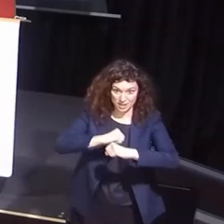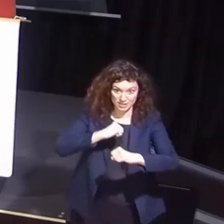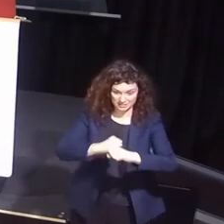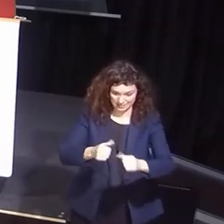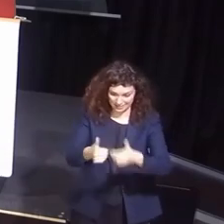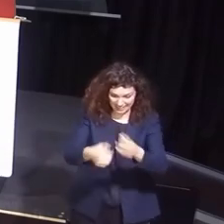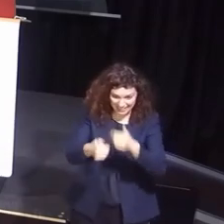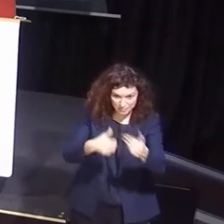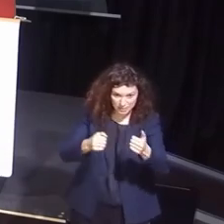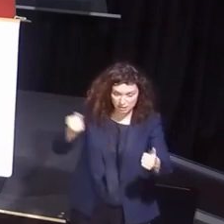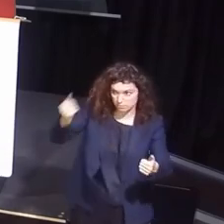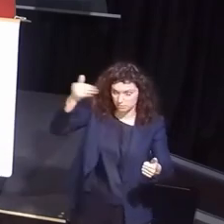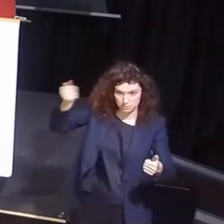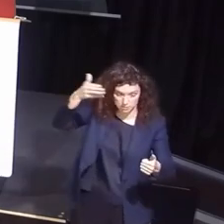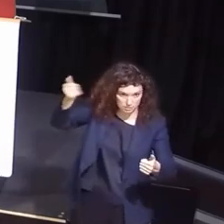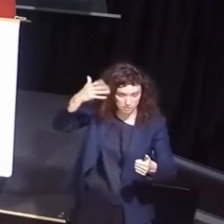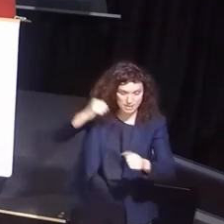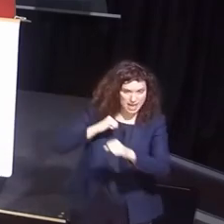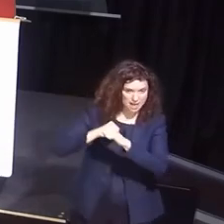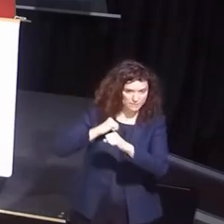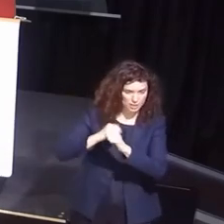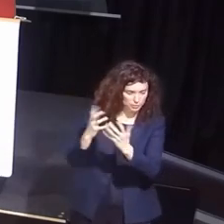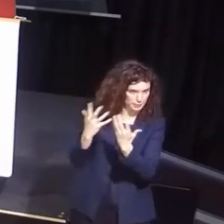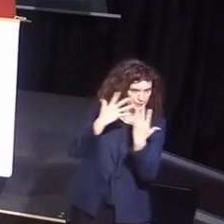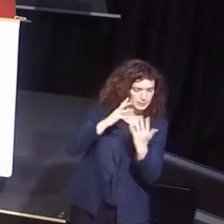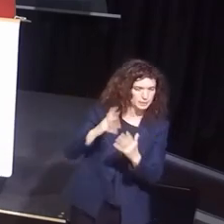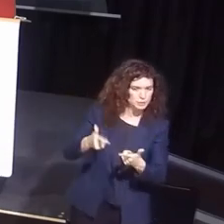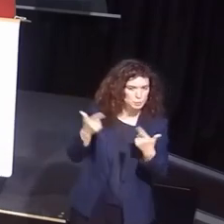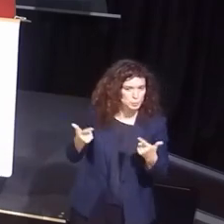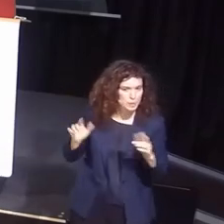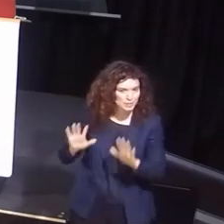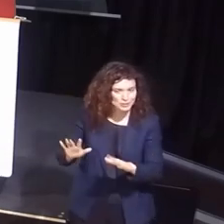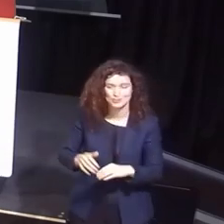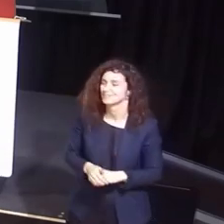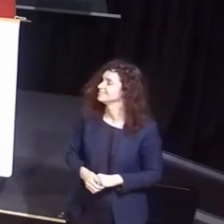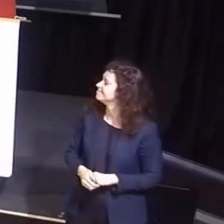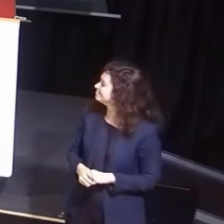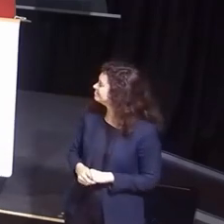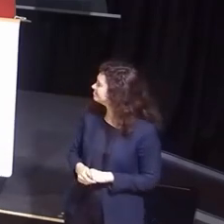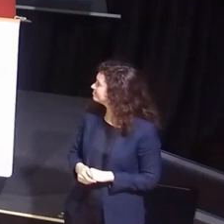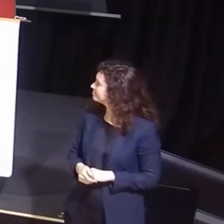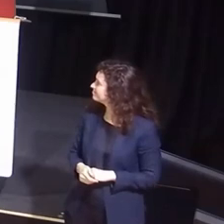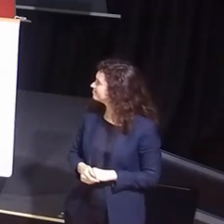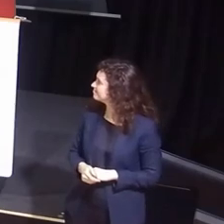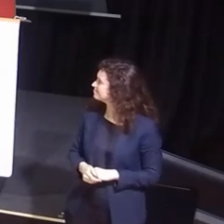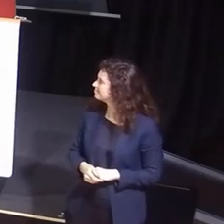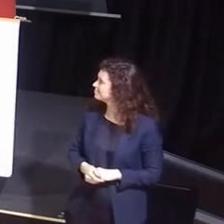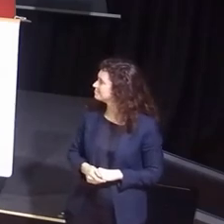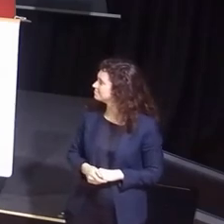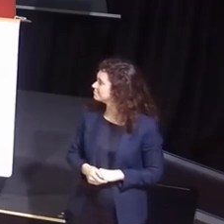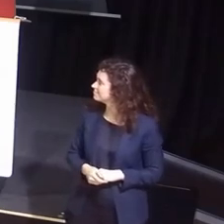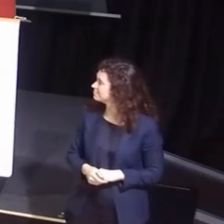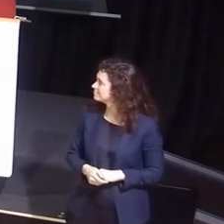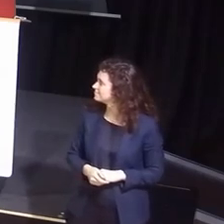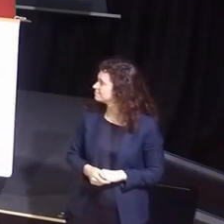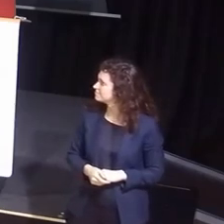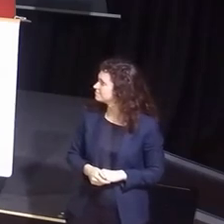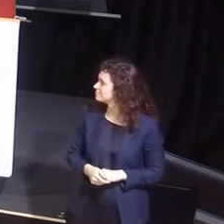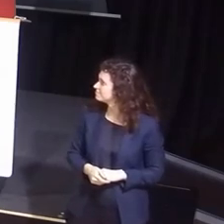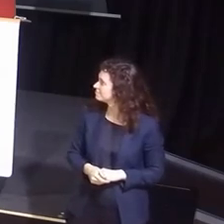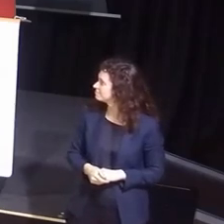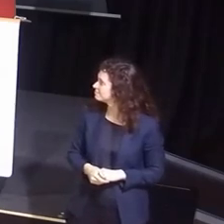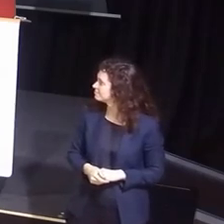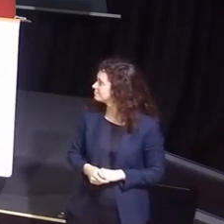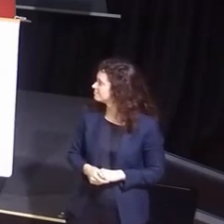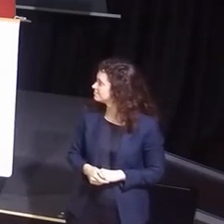needless. The whole thing. Mm-hmm. That was like my flight here. Suddenly Air Canada advertised to you. Oh, it was aggressive. While they're doing like the safety stuff, mm-hmm. just